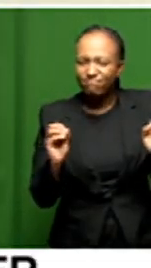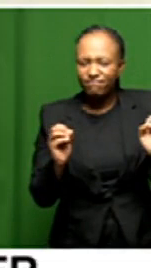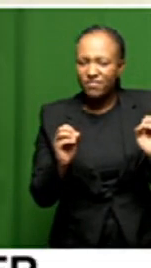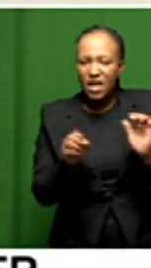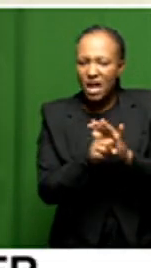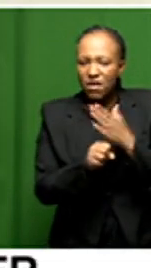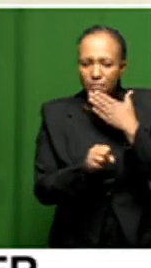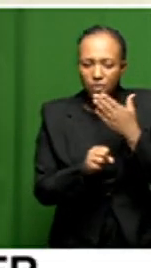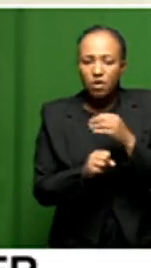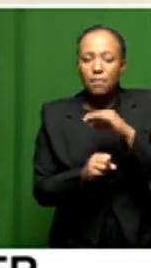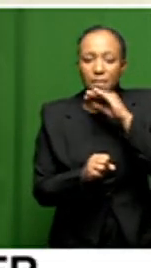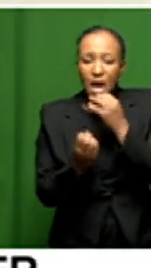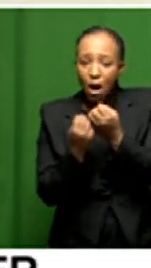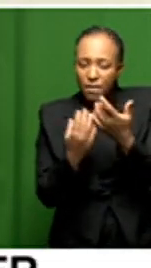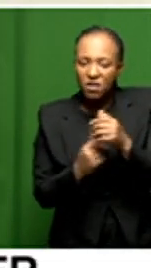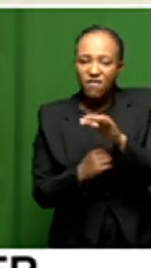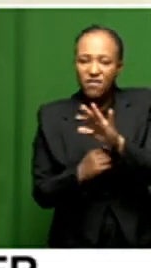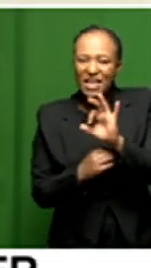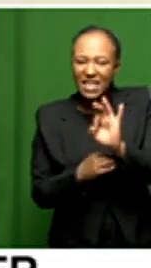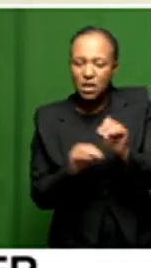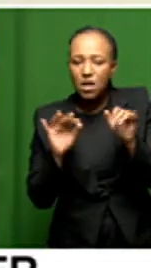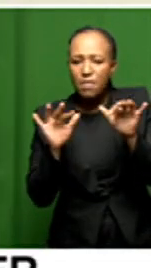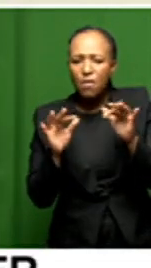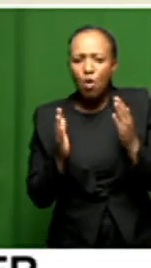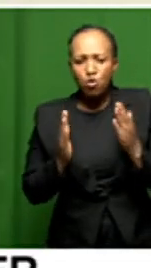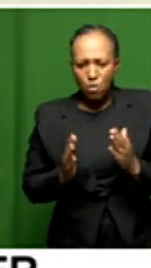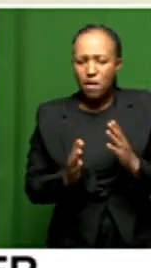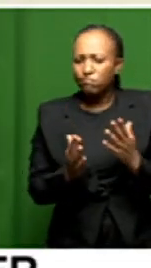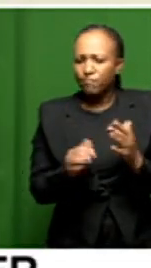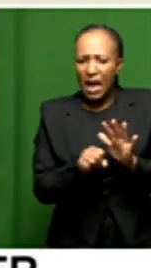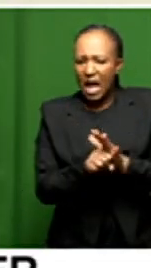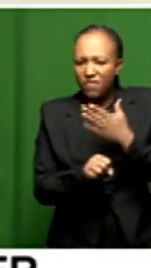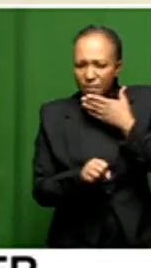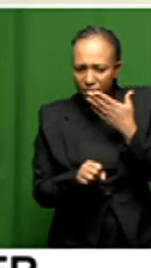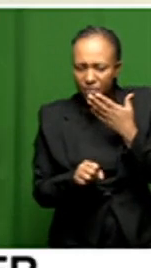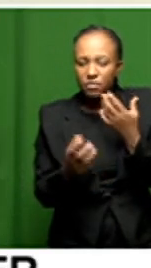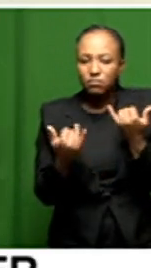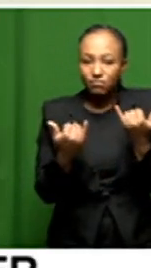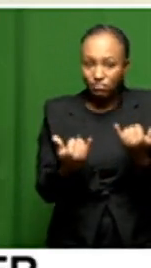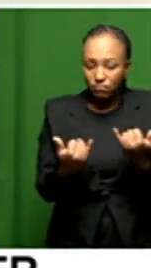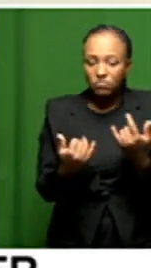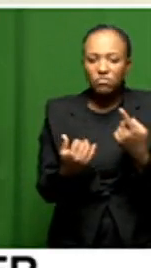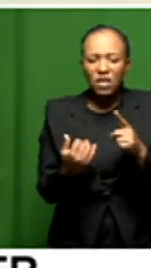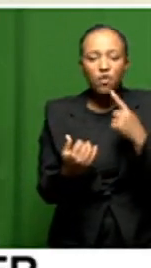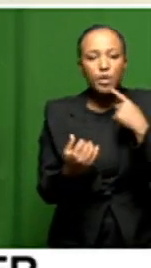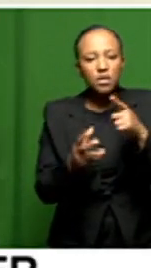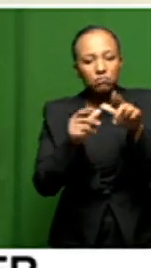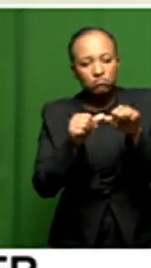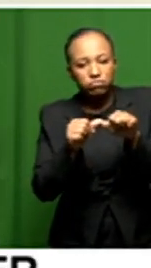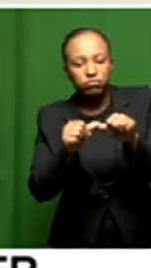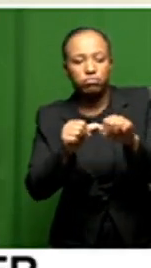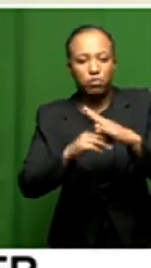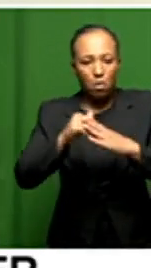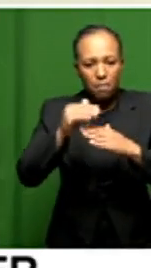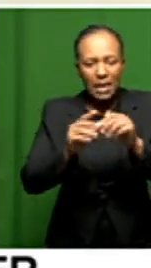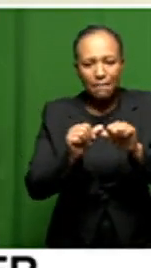applies to 53% of our fellow human beings. And if we're talking seriously about resilience, building back